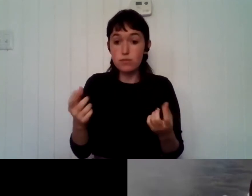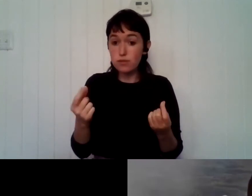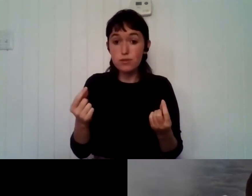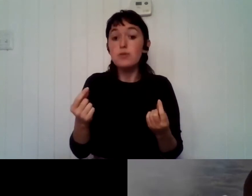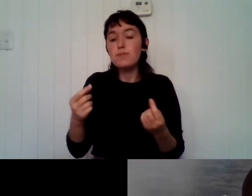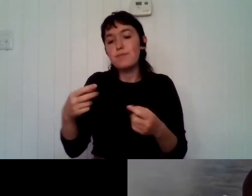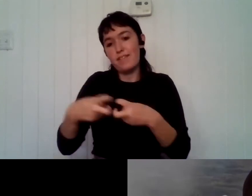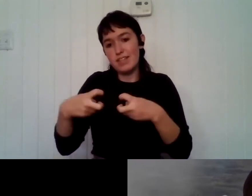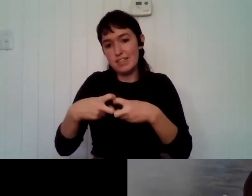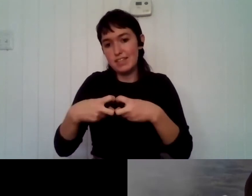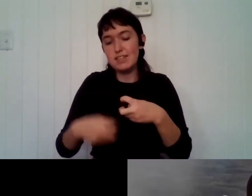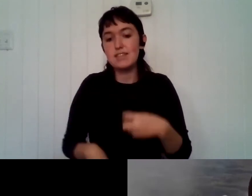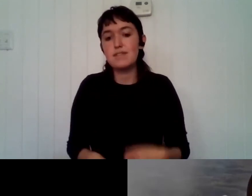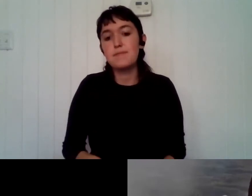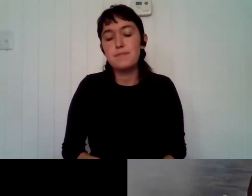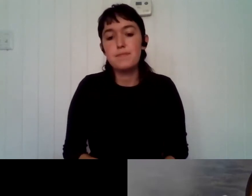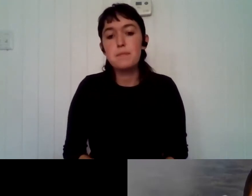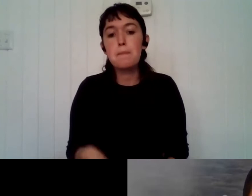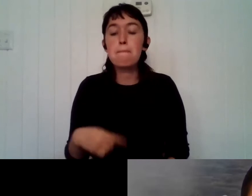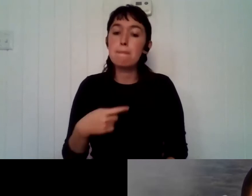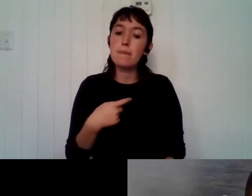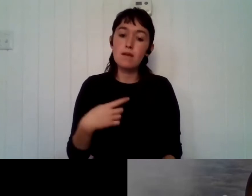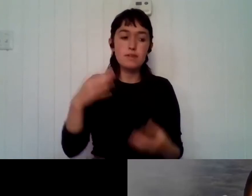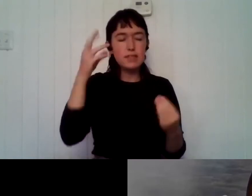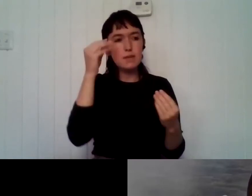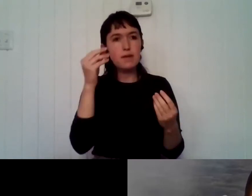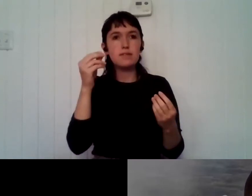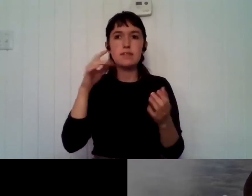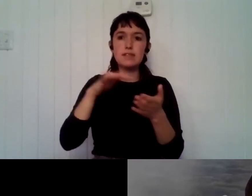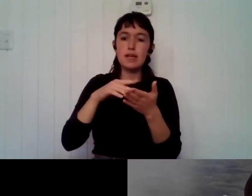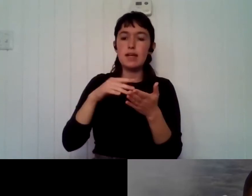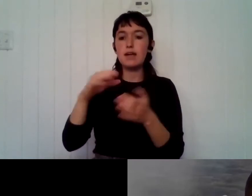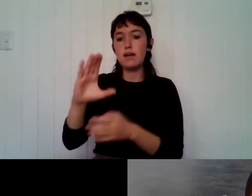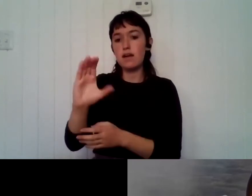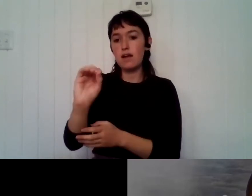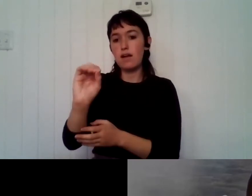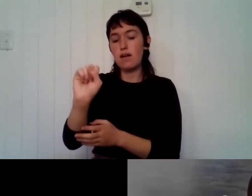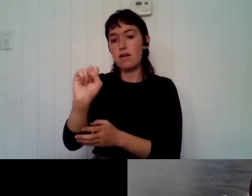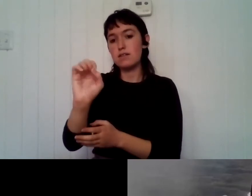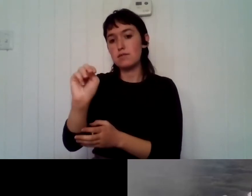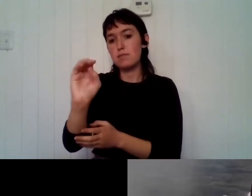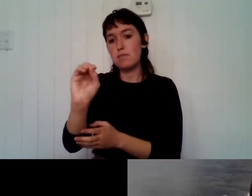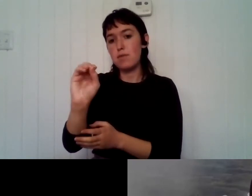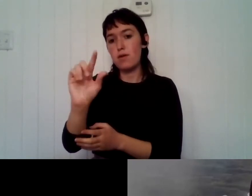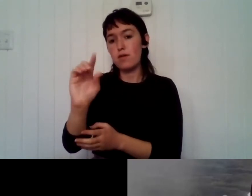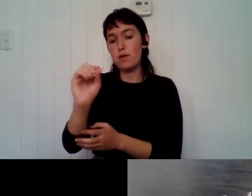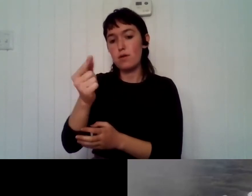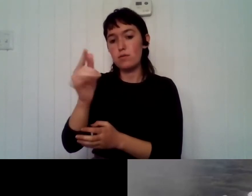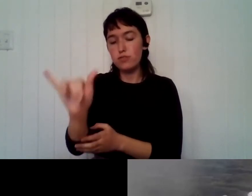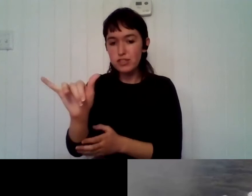and I actually was thinking of doing cosmology, of studying the cosmos,